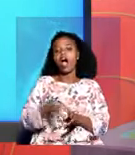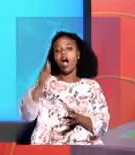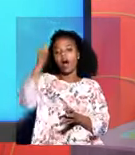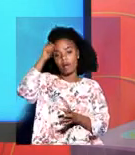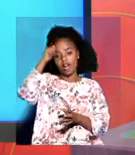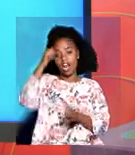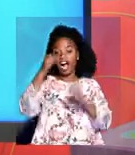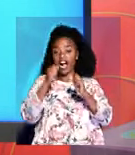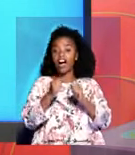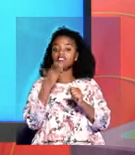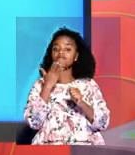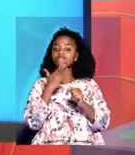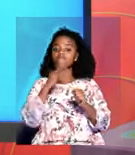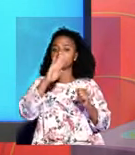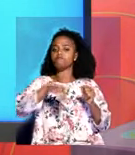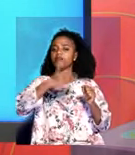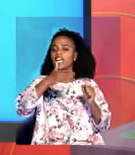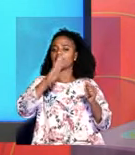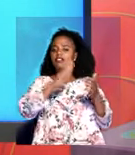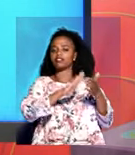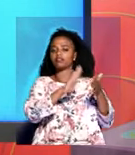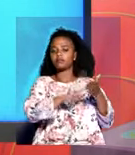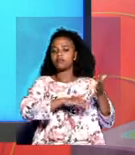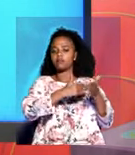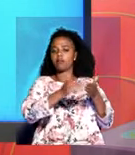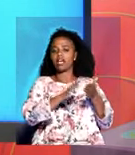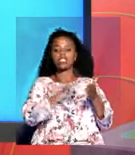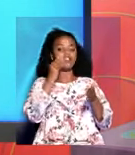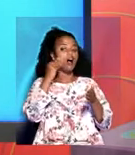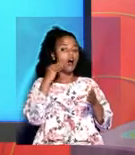Aberra can paint the house in 6 hours. Aberra